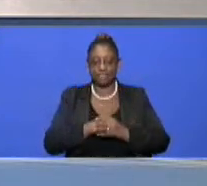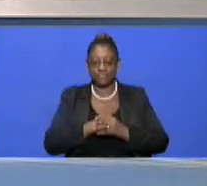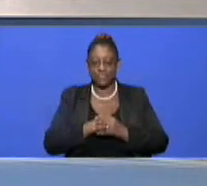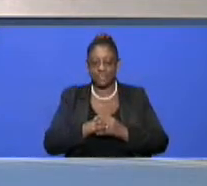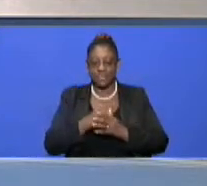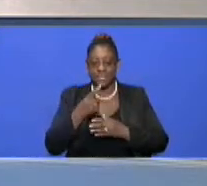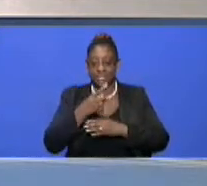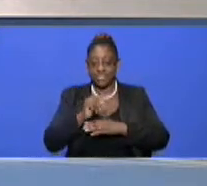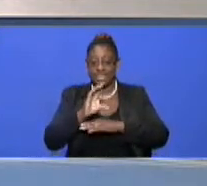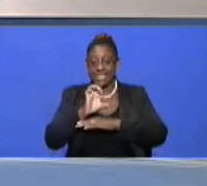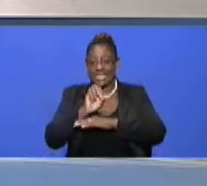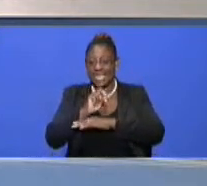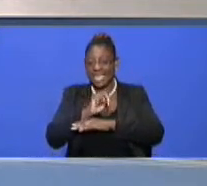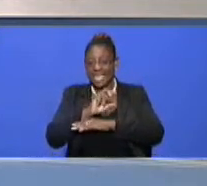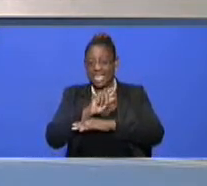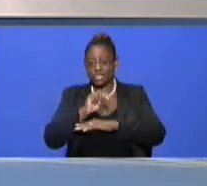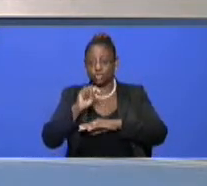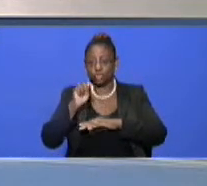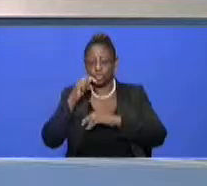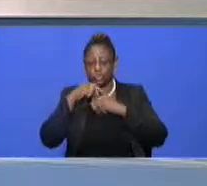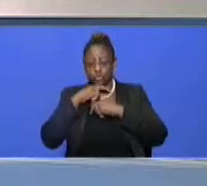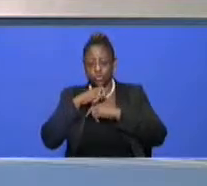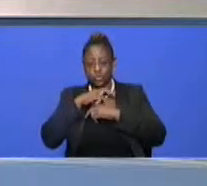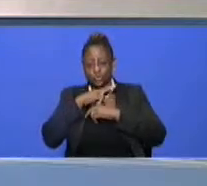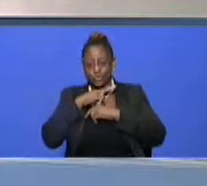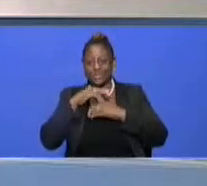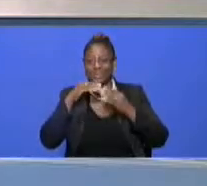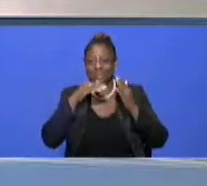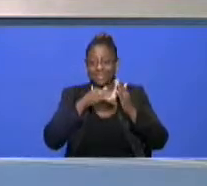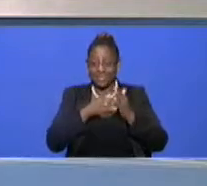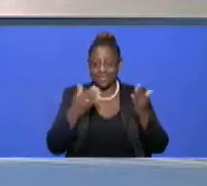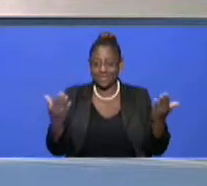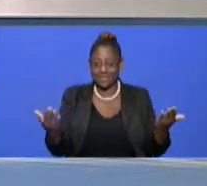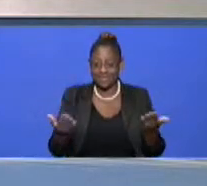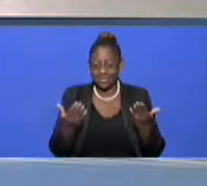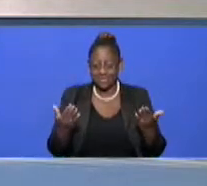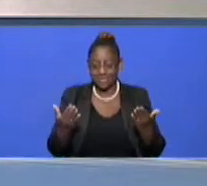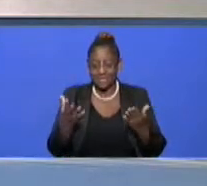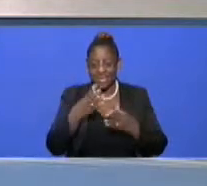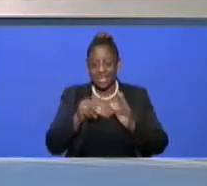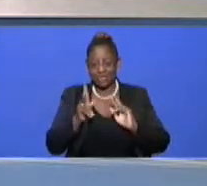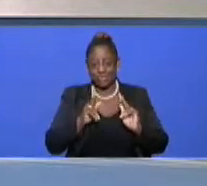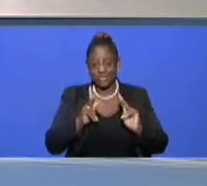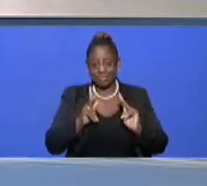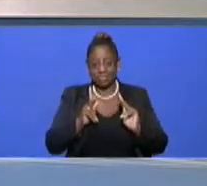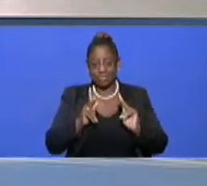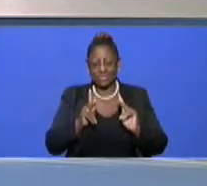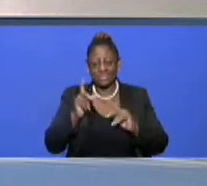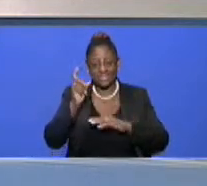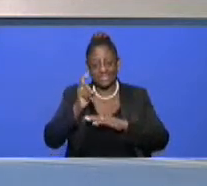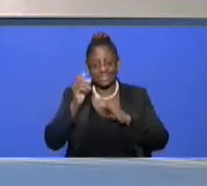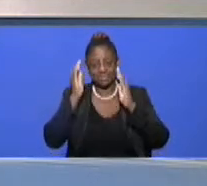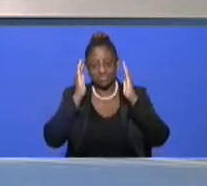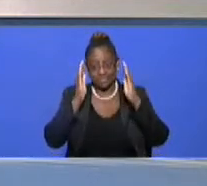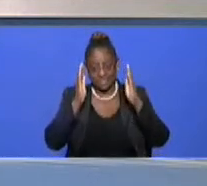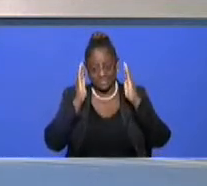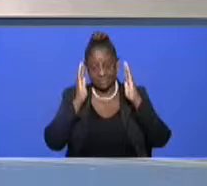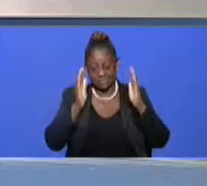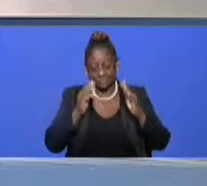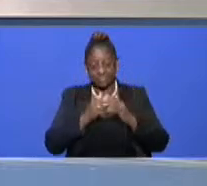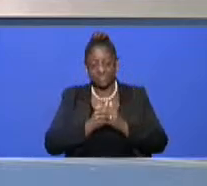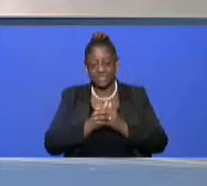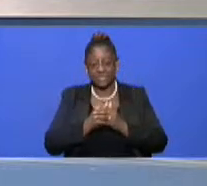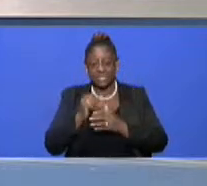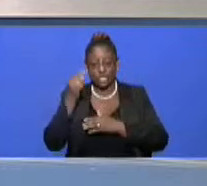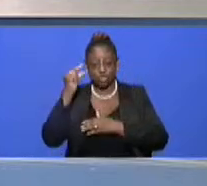dreaded king toad once again making a reappearance here in the capital, and officials are urging residents to be alert. They're